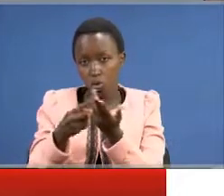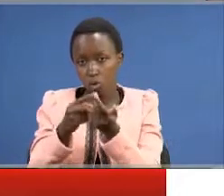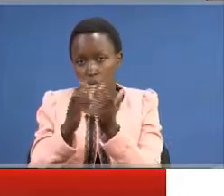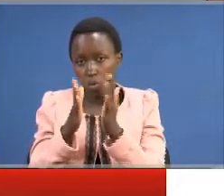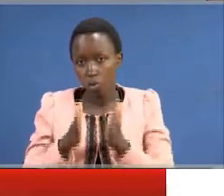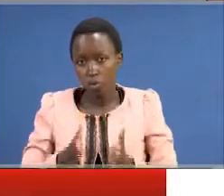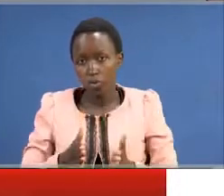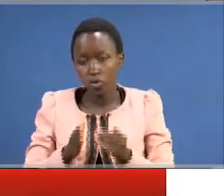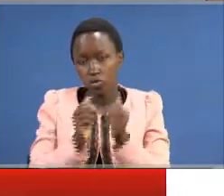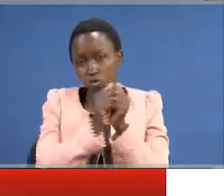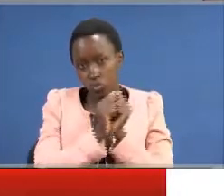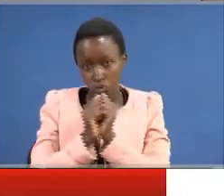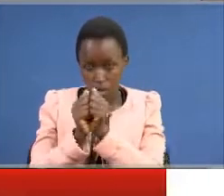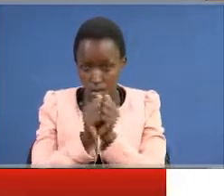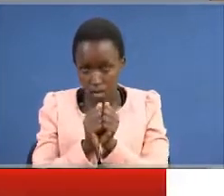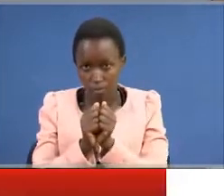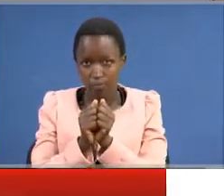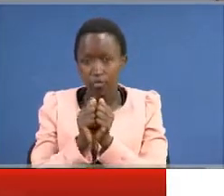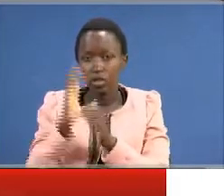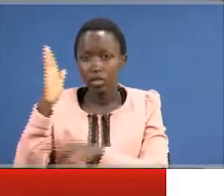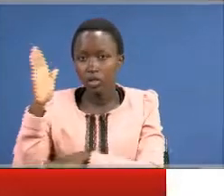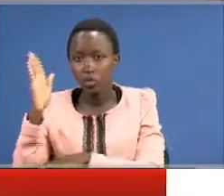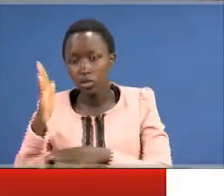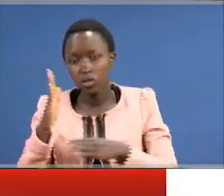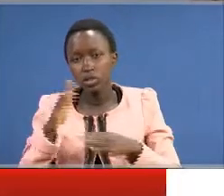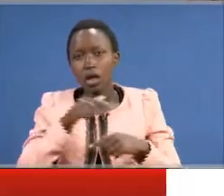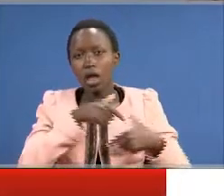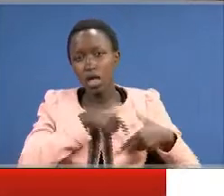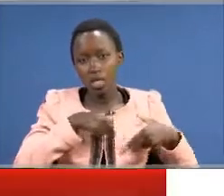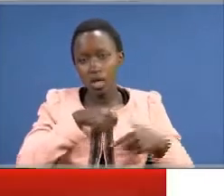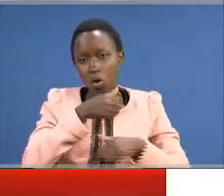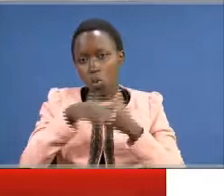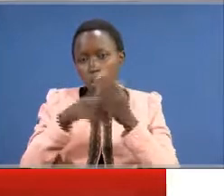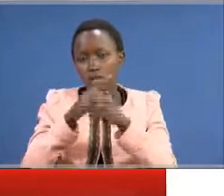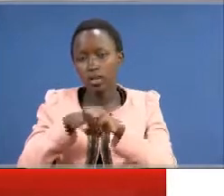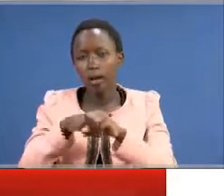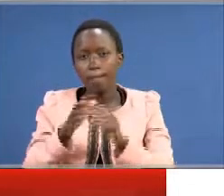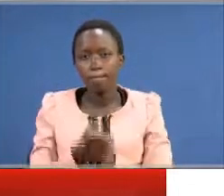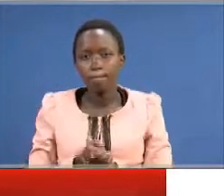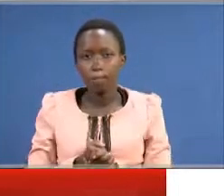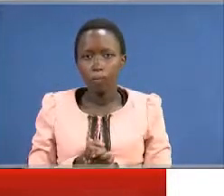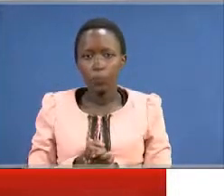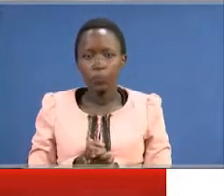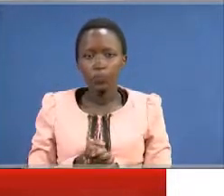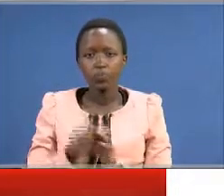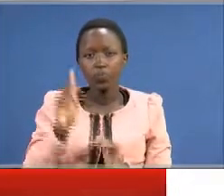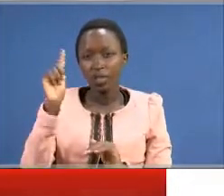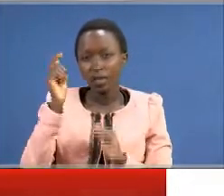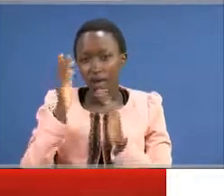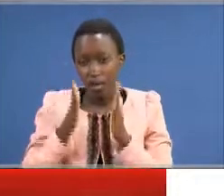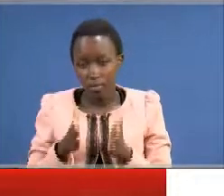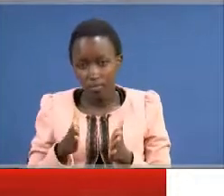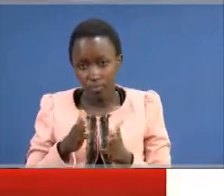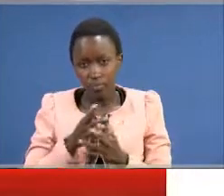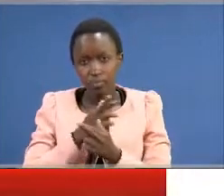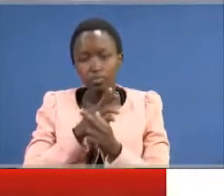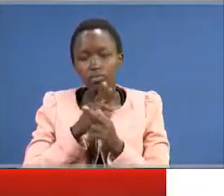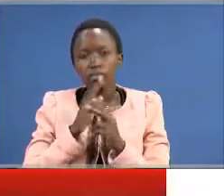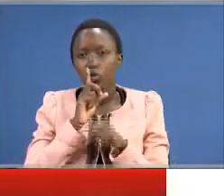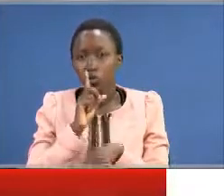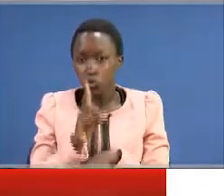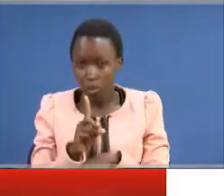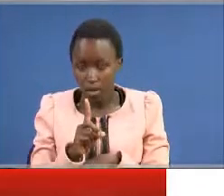enumerators accompanied by security agencies at all times. That Kenyans should rest